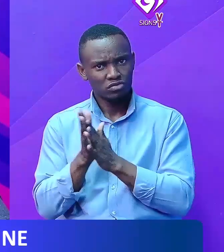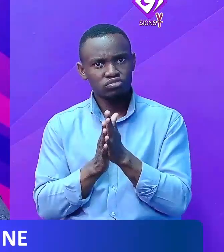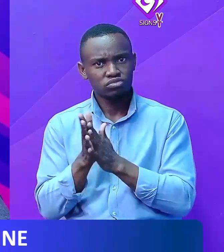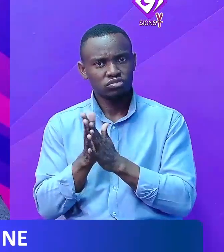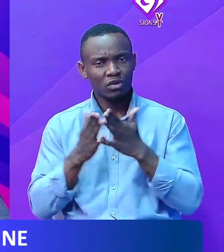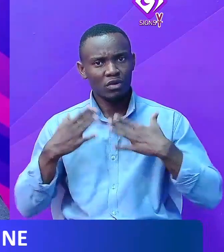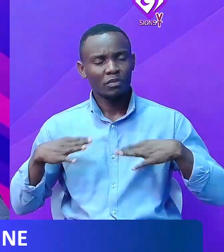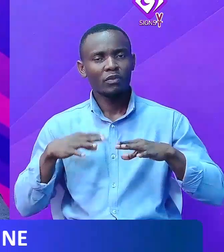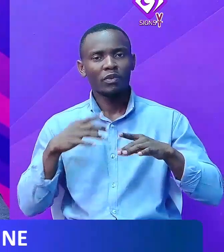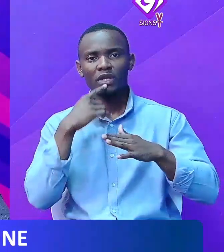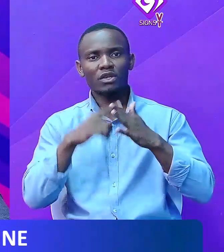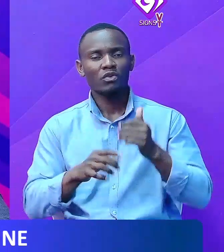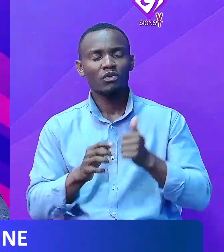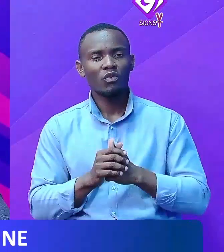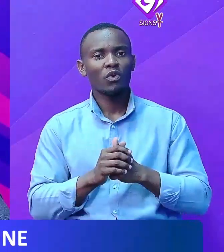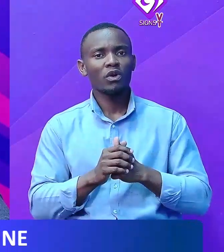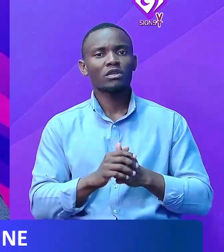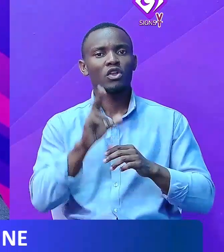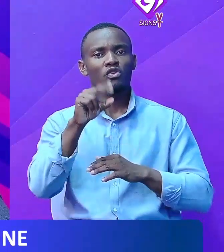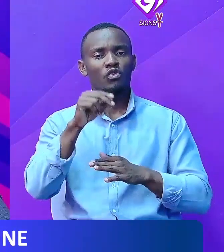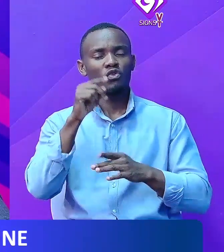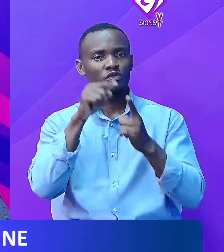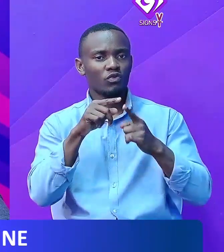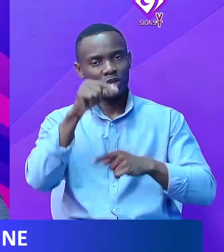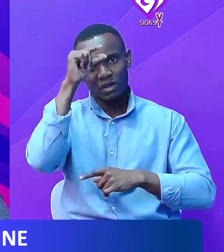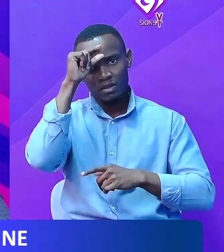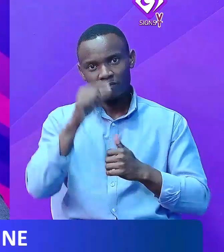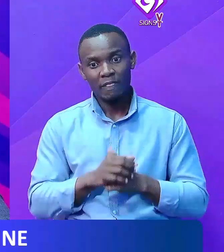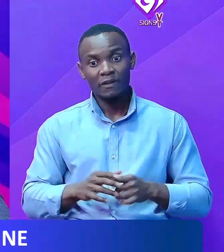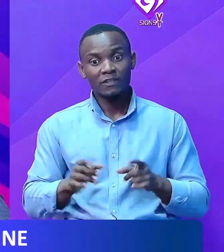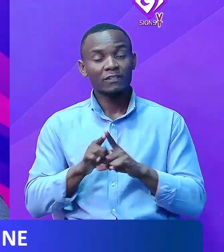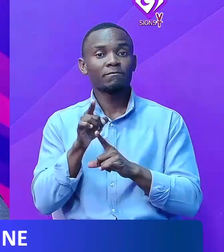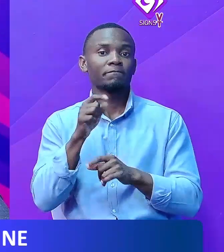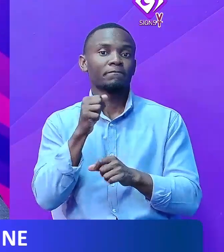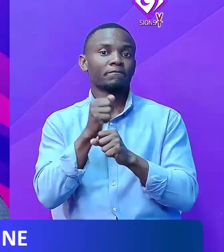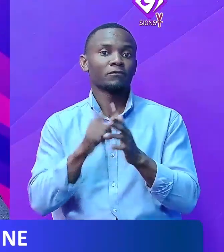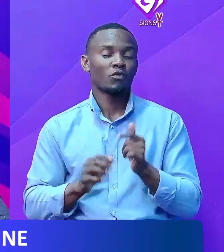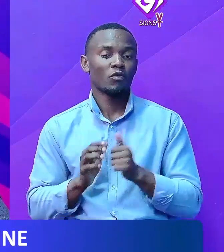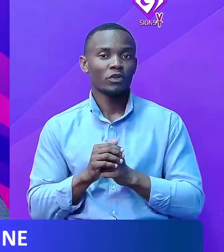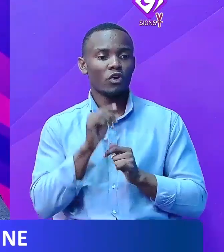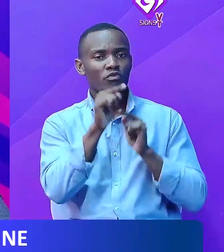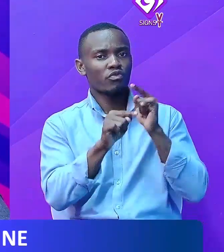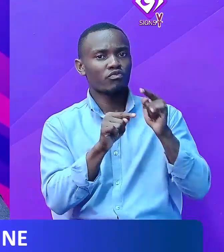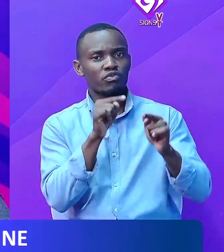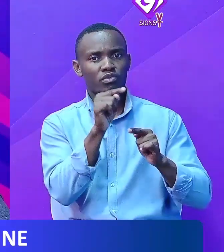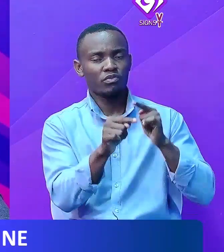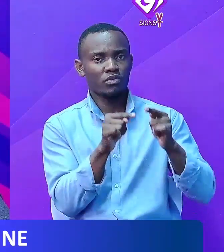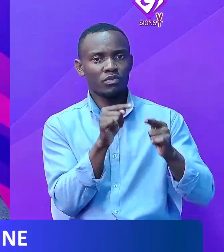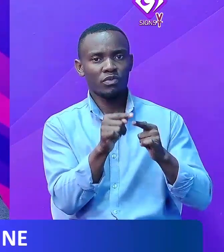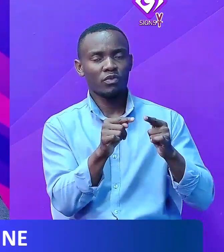anti-government chants. And Gachagua sustained his onslaught on Waiguru, dismissing